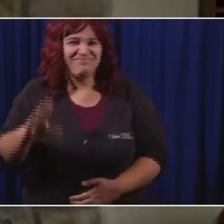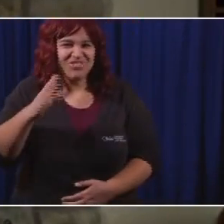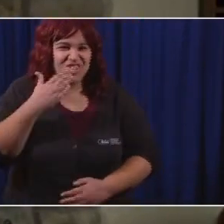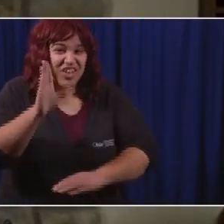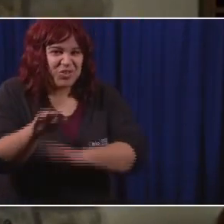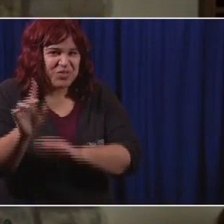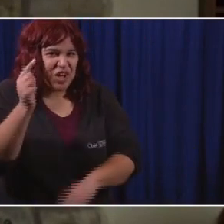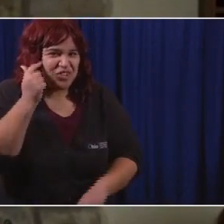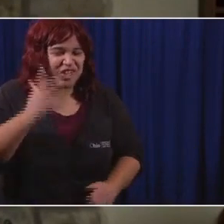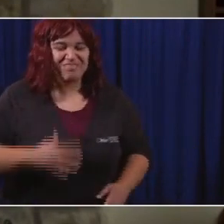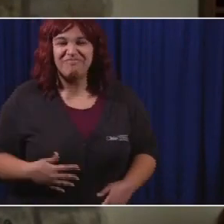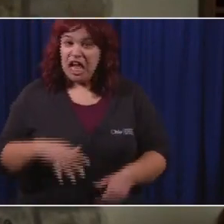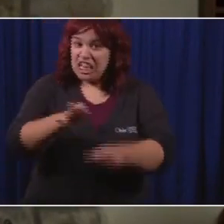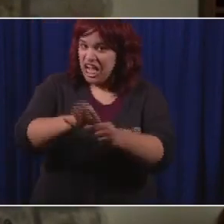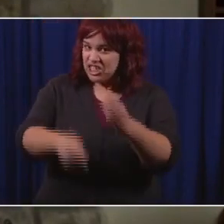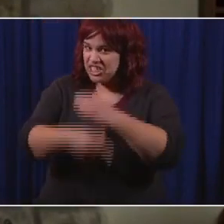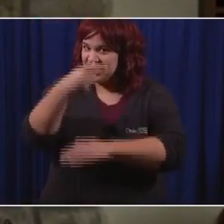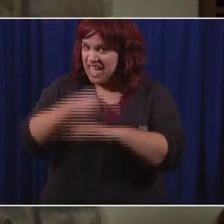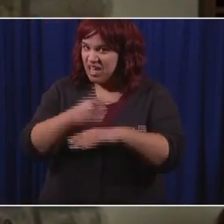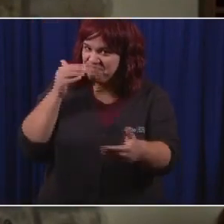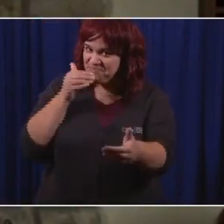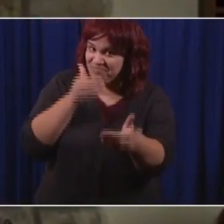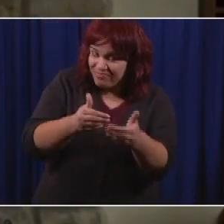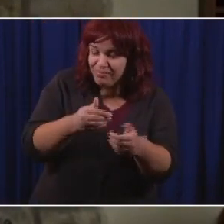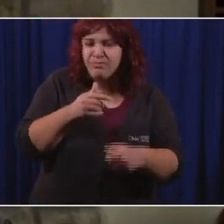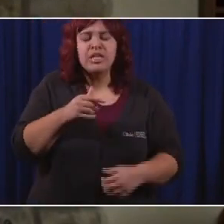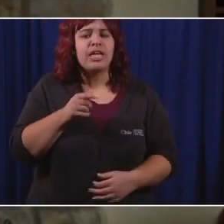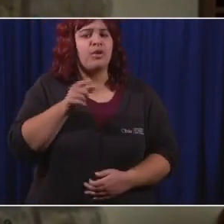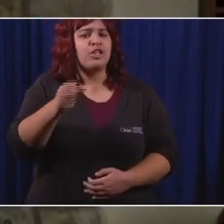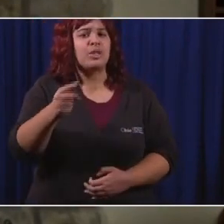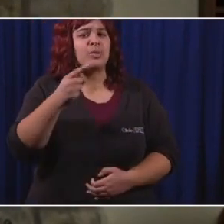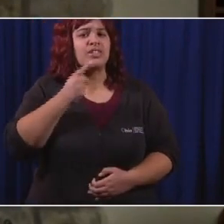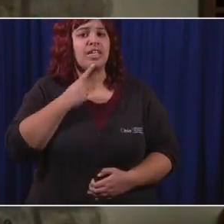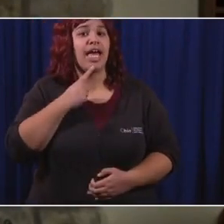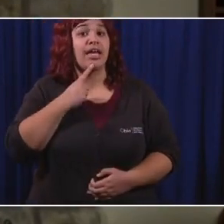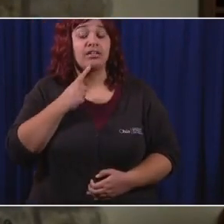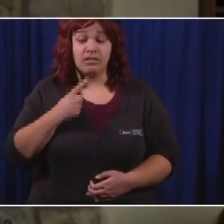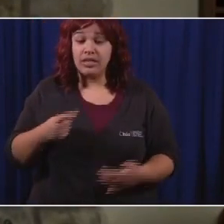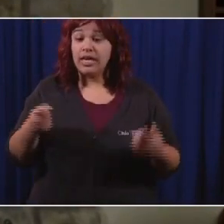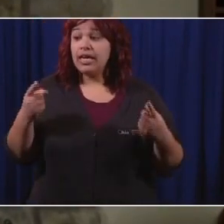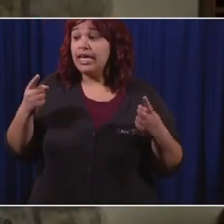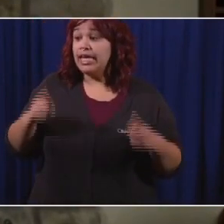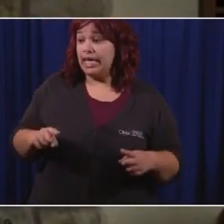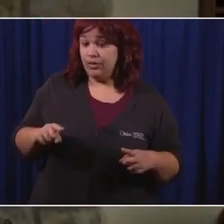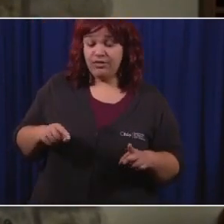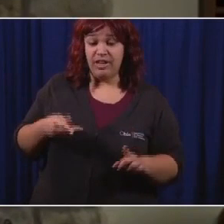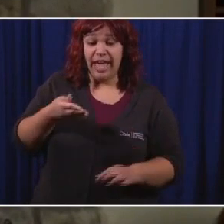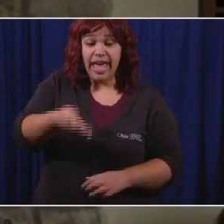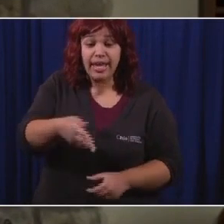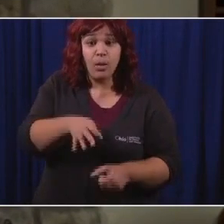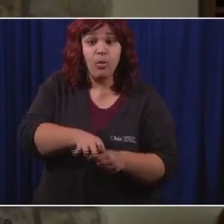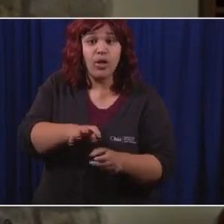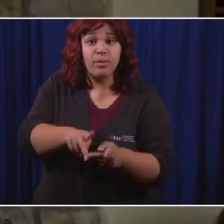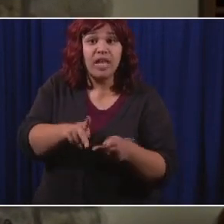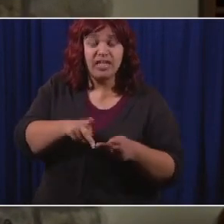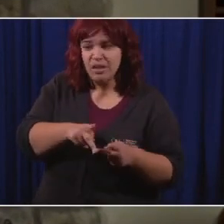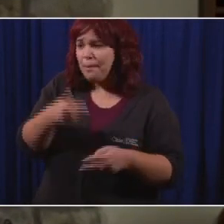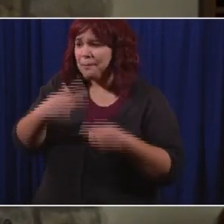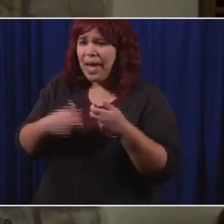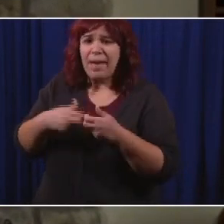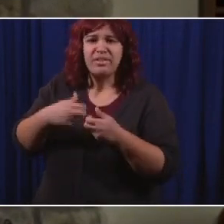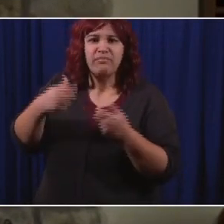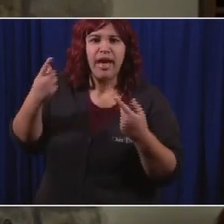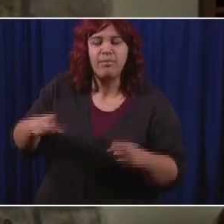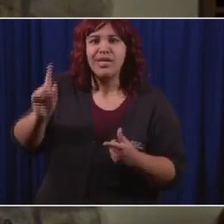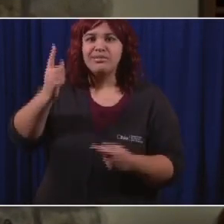Day, you've said that local police will respond first to polling places if there are problems, and then the National